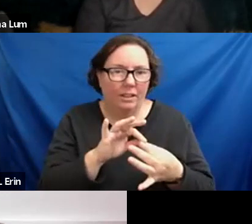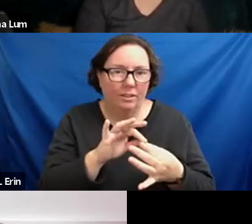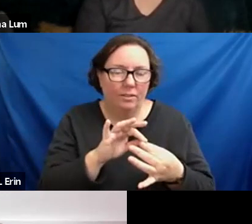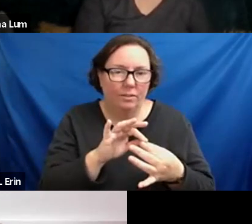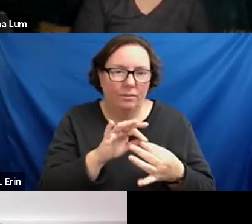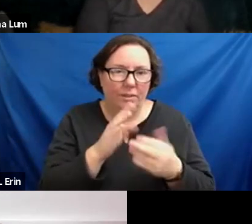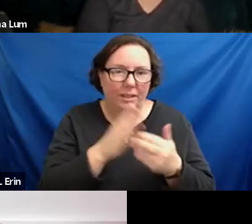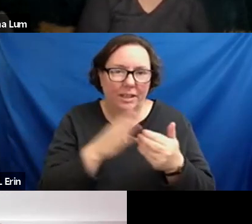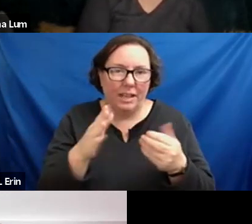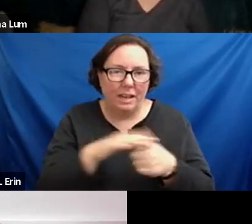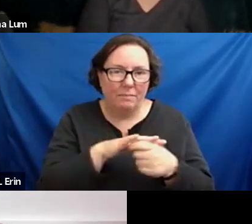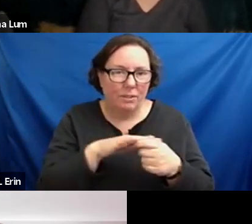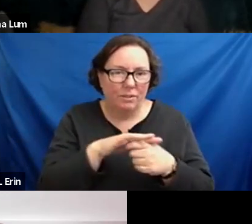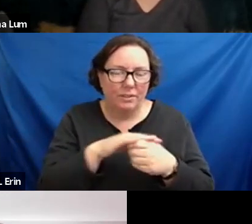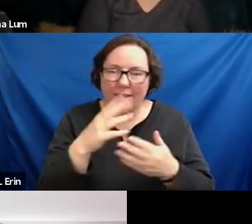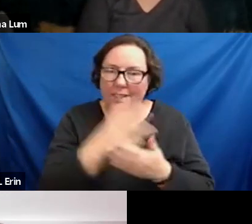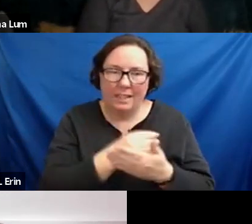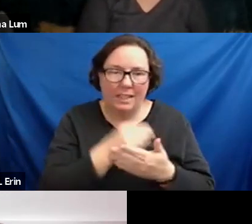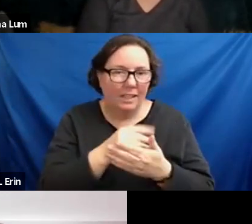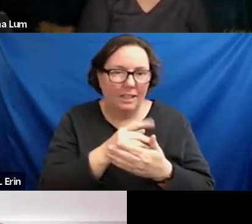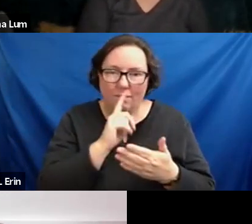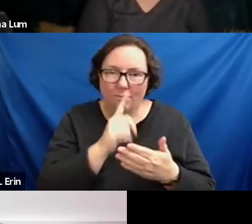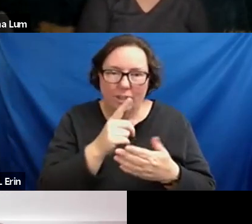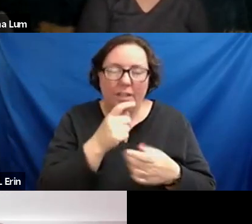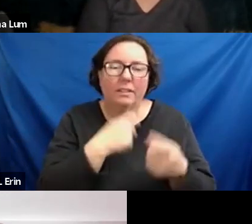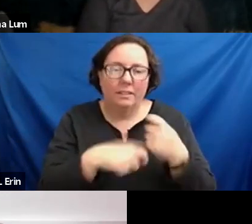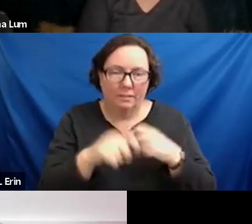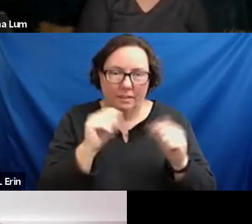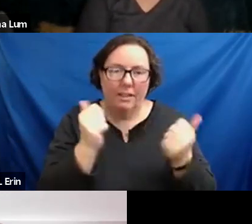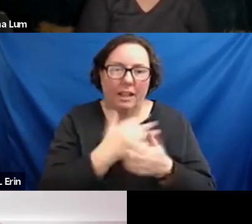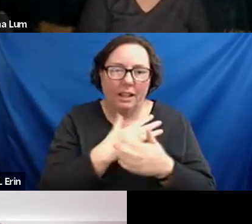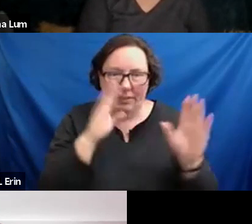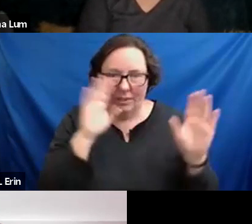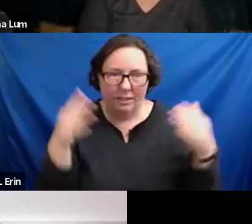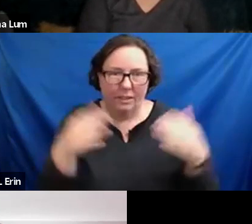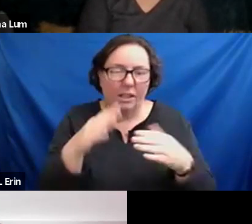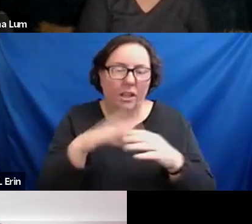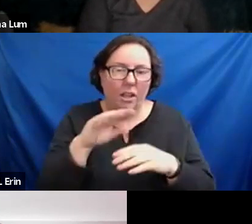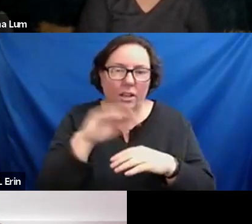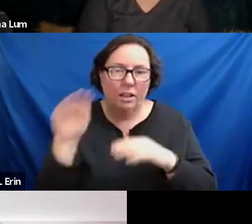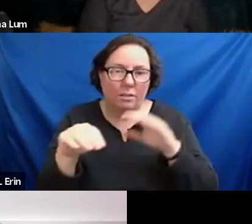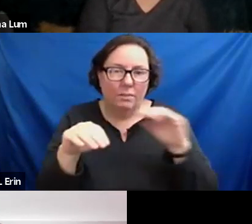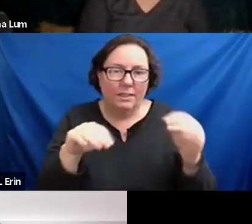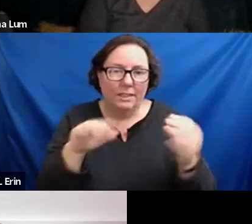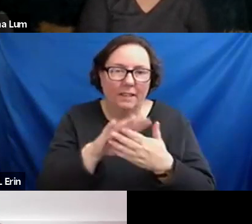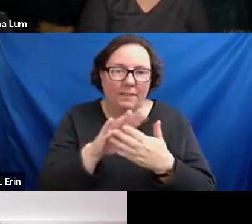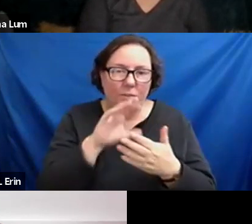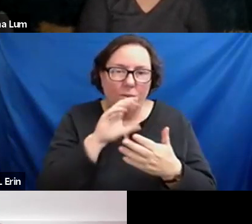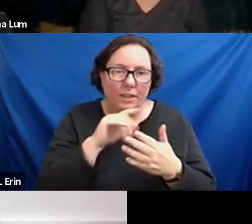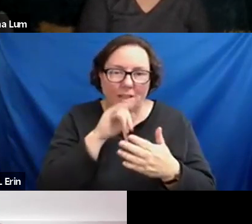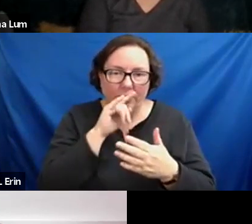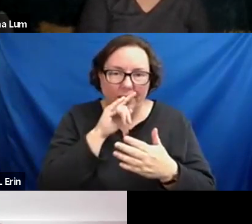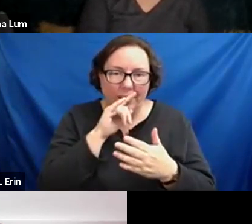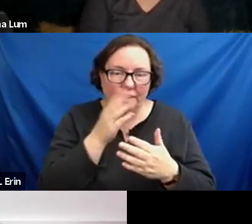a neighborhood's income. It had everything to do with the percentage of school-age children in a zip